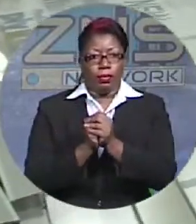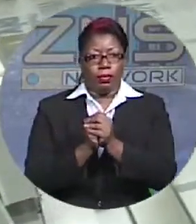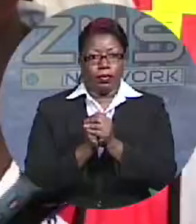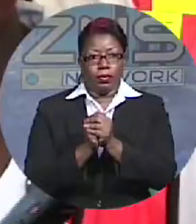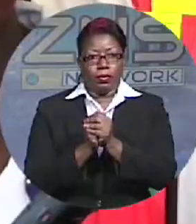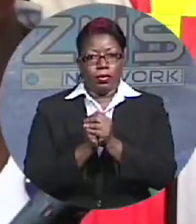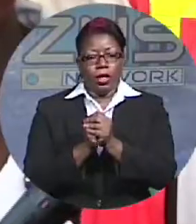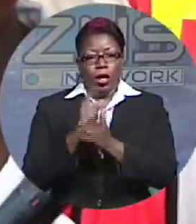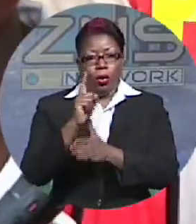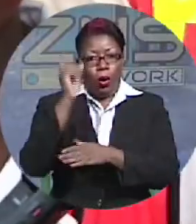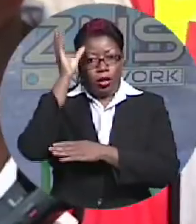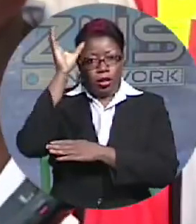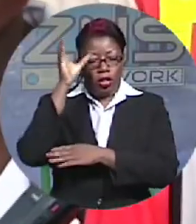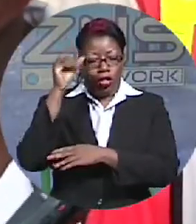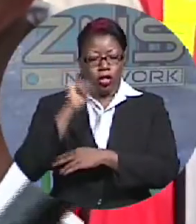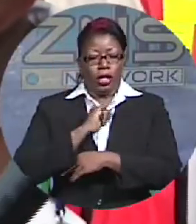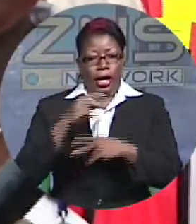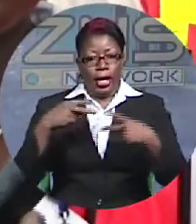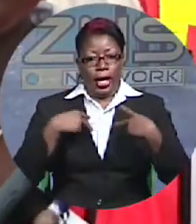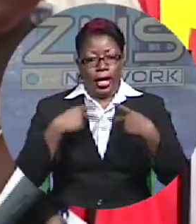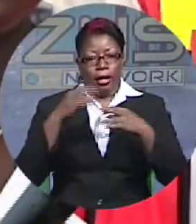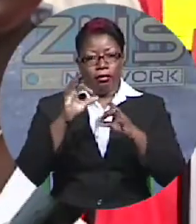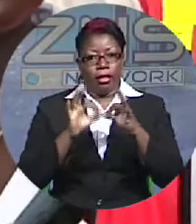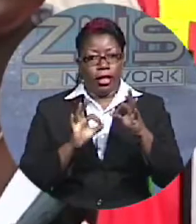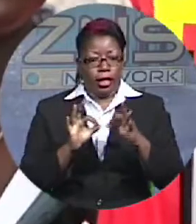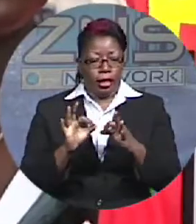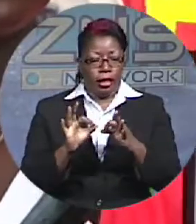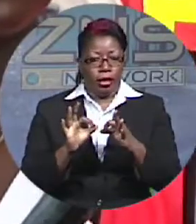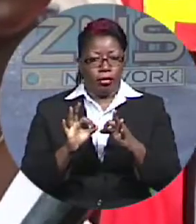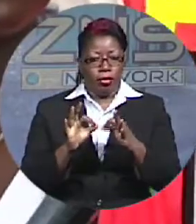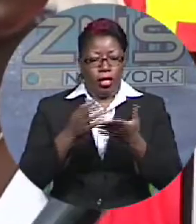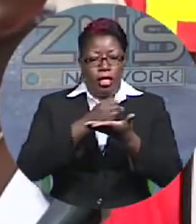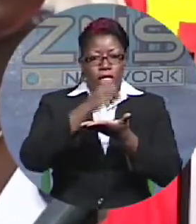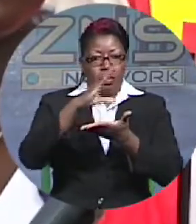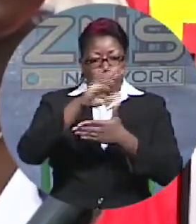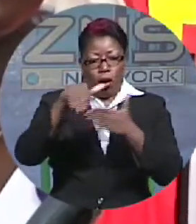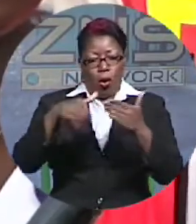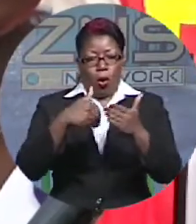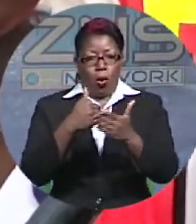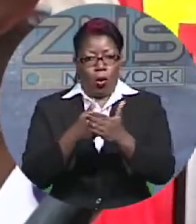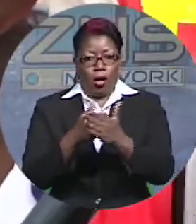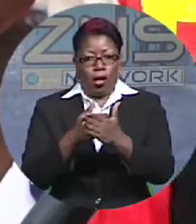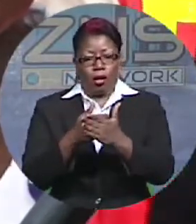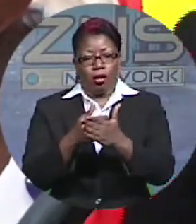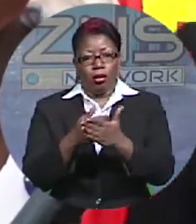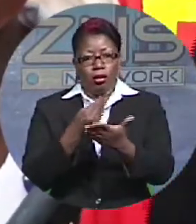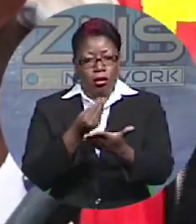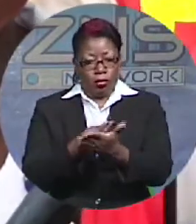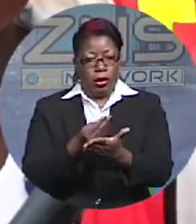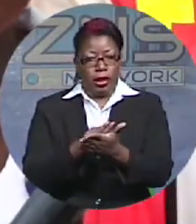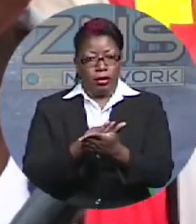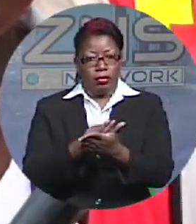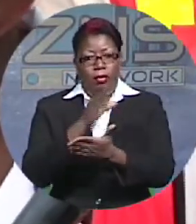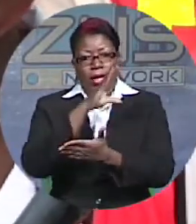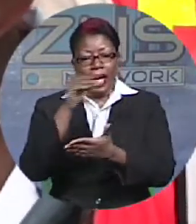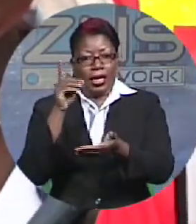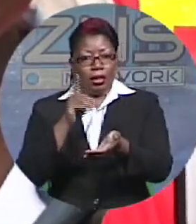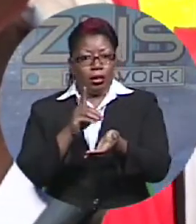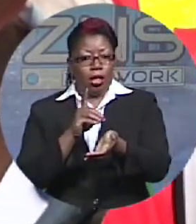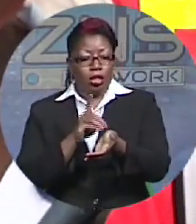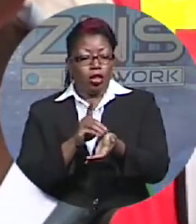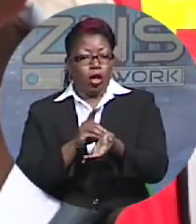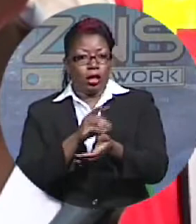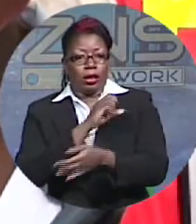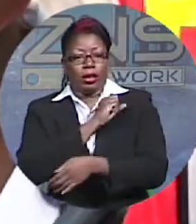one concern I had was whether or not, having spent all of this money, someone like Dr. Ernie Sands or